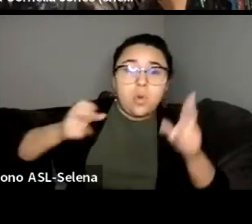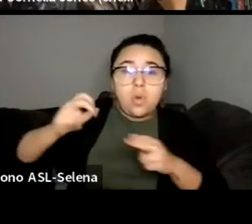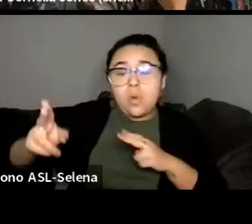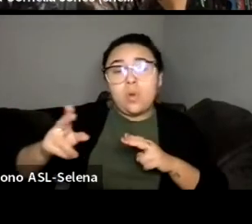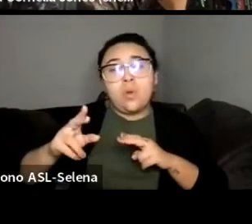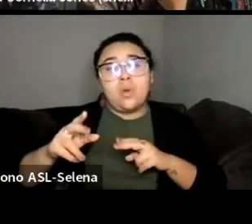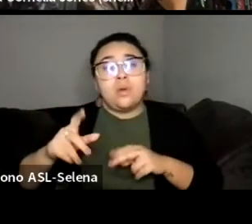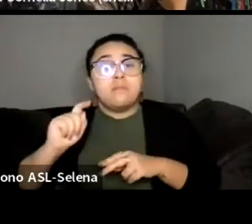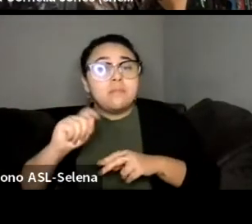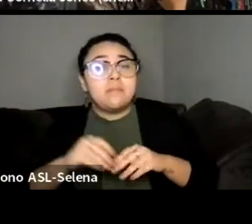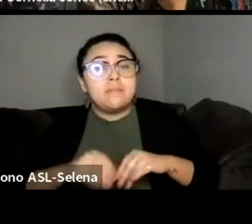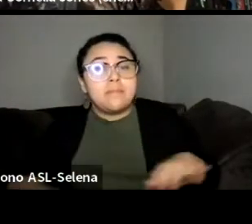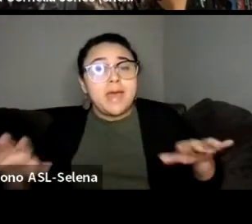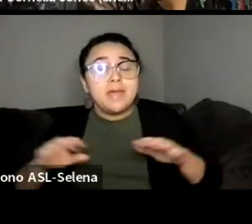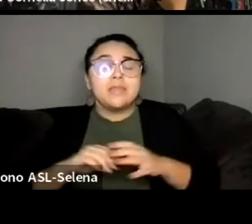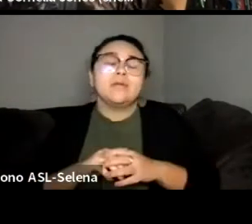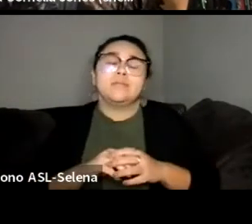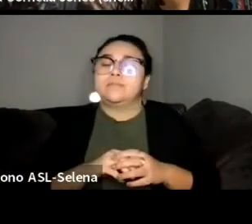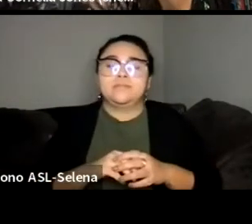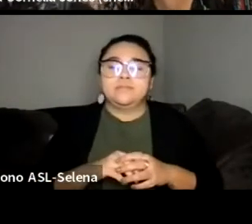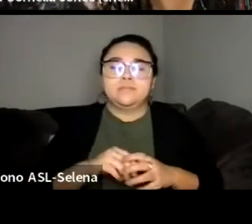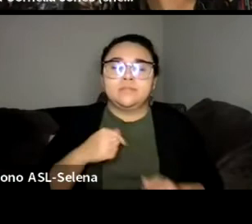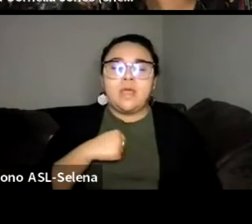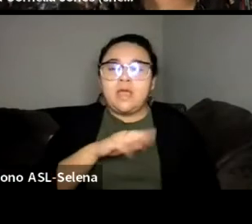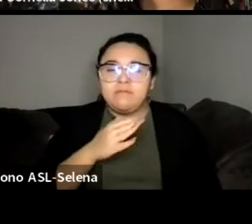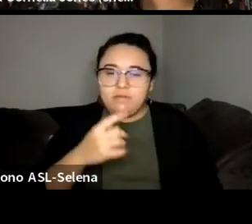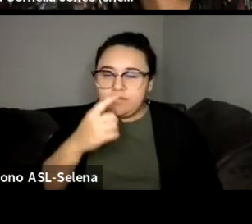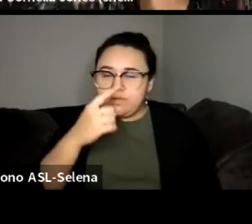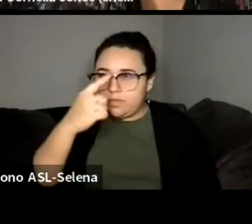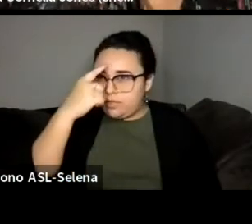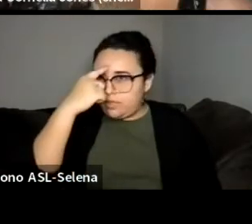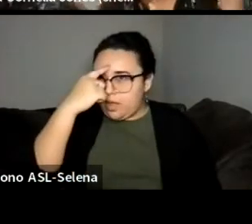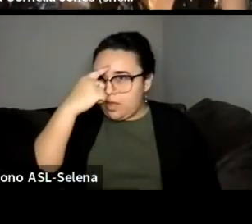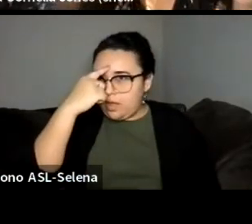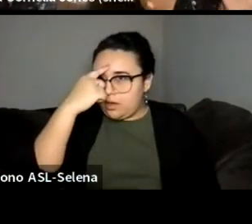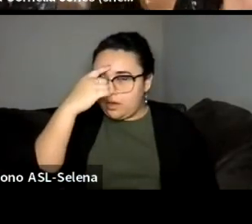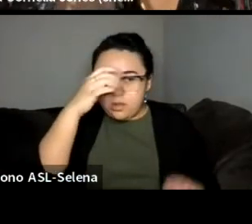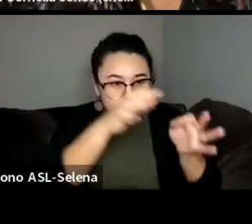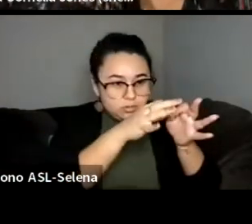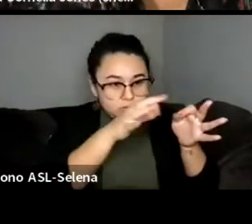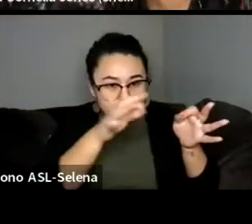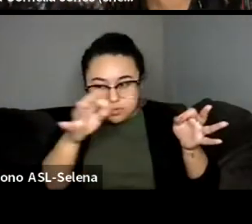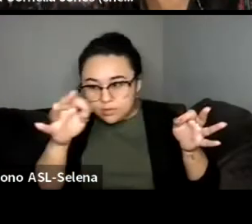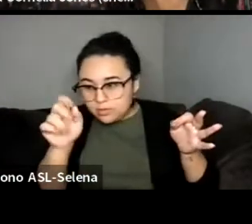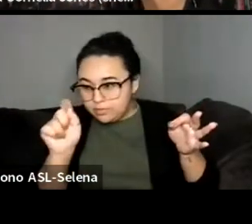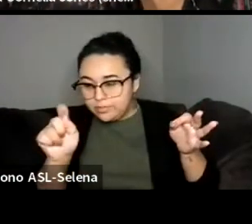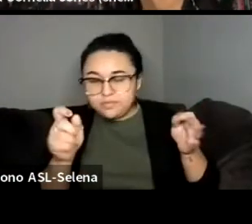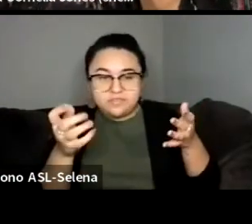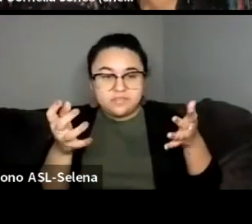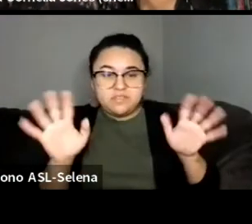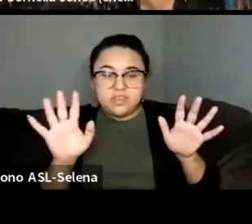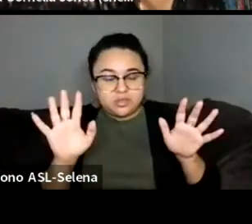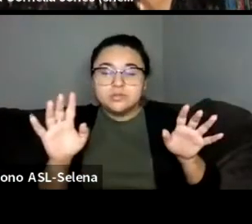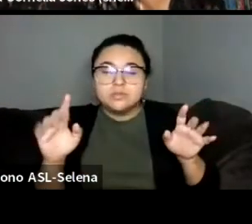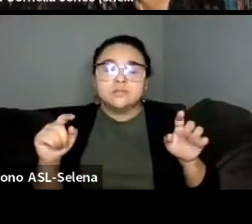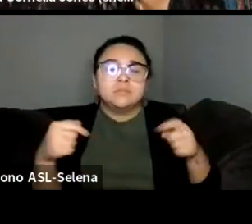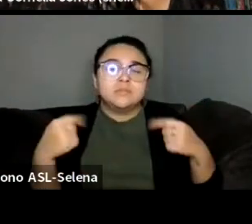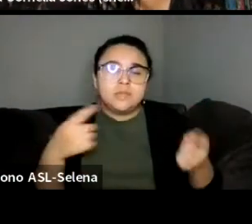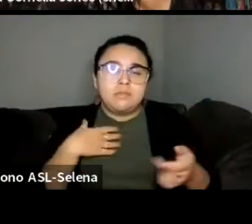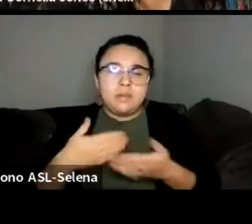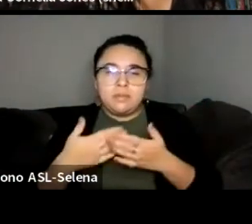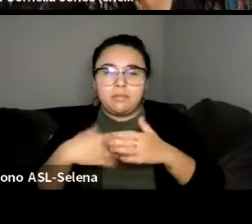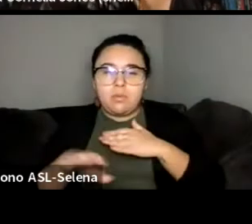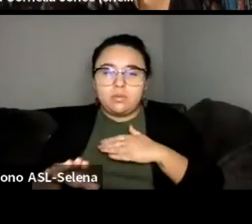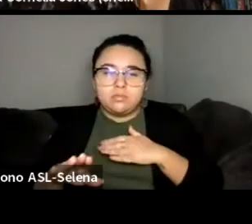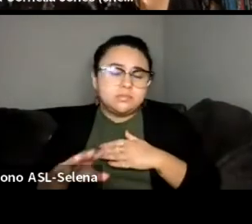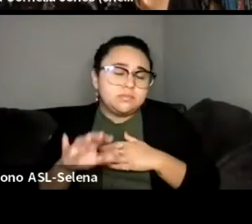I haven't finished a thought since my little one was born, not a whole thought. And that's okay. You know, that's part of being a parent. But